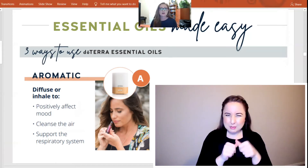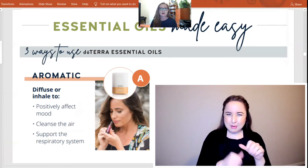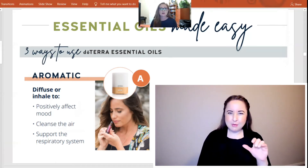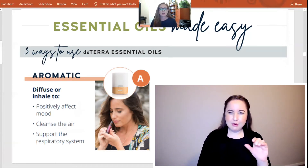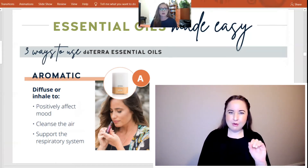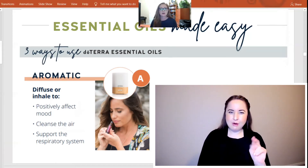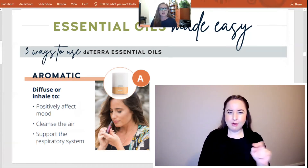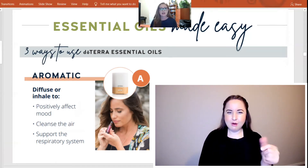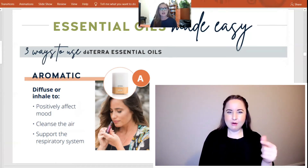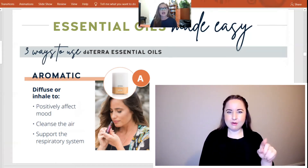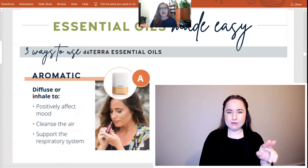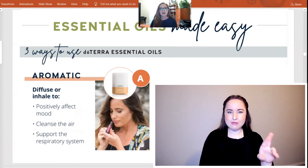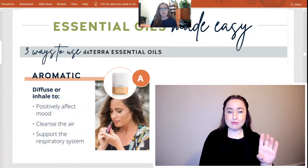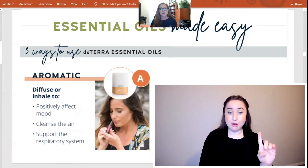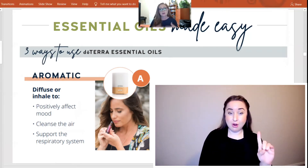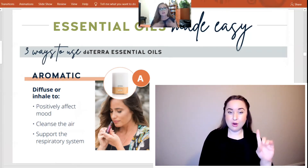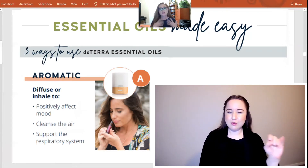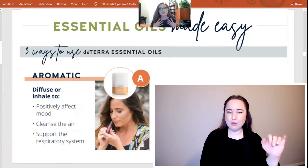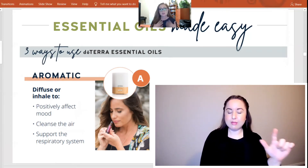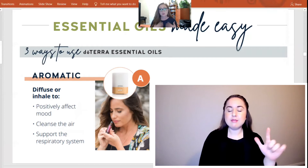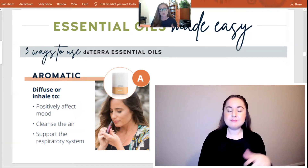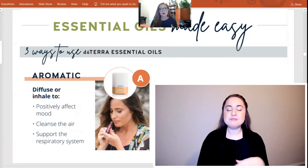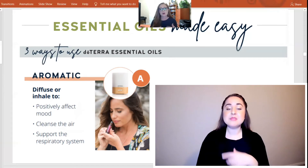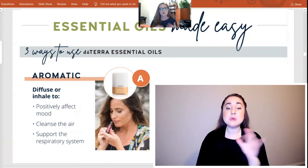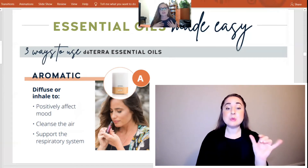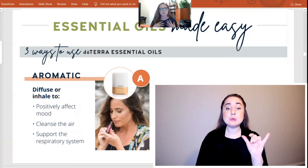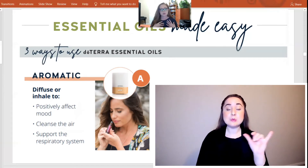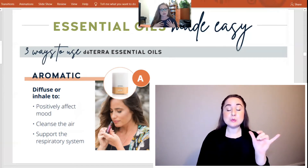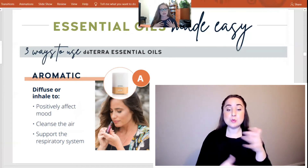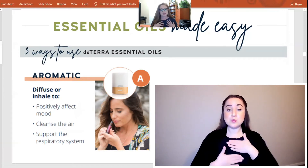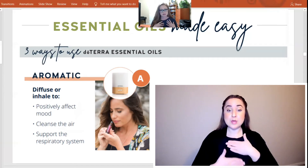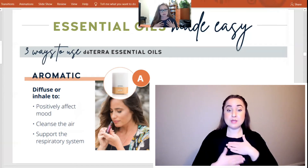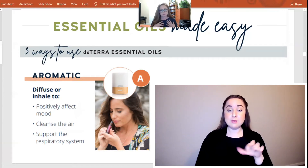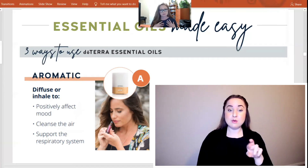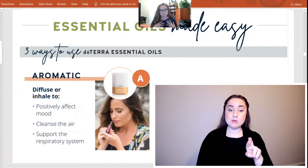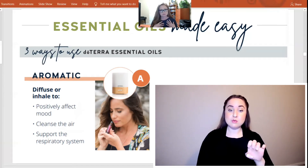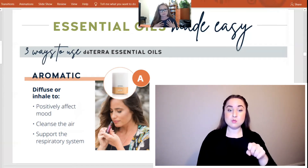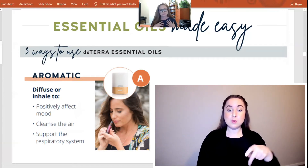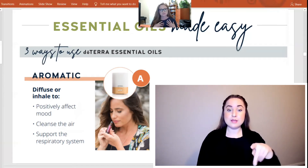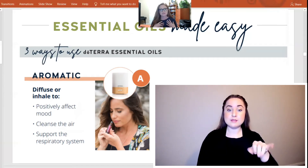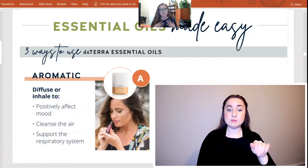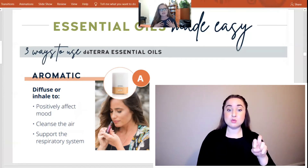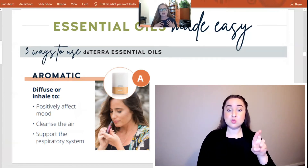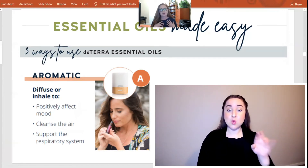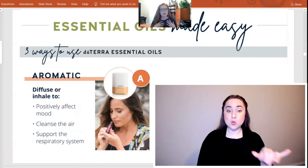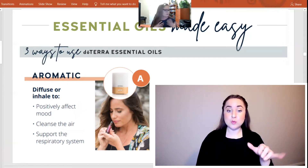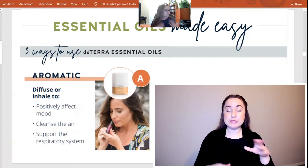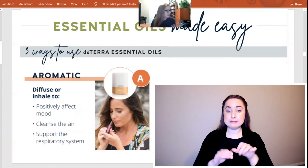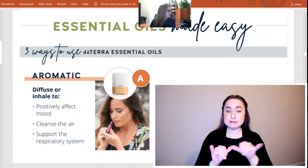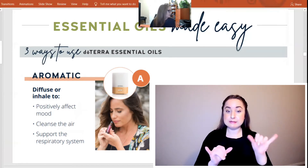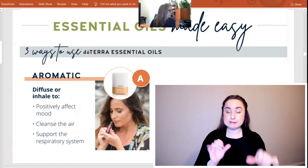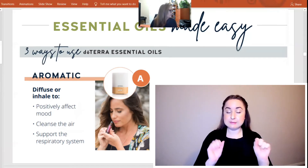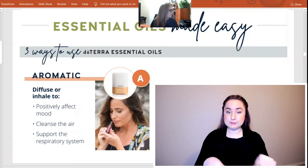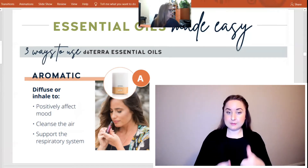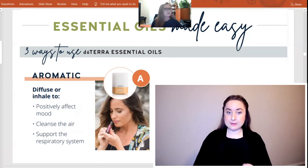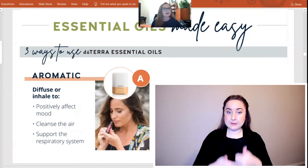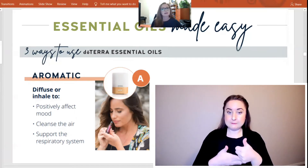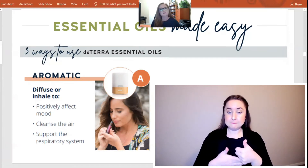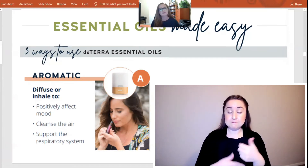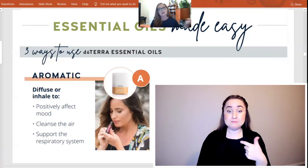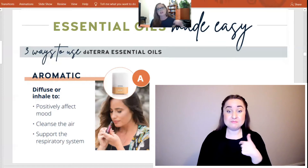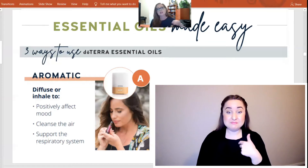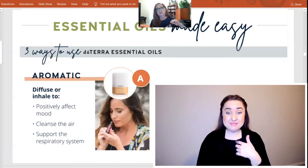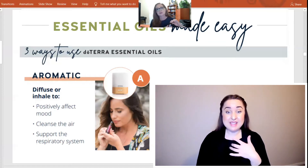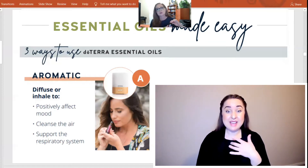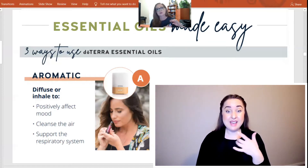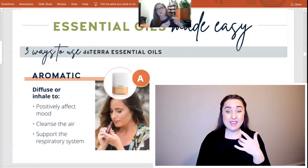the on guard oil, and we can also support our respiratory system. Now I find this very effective. I